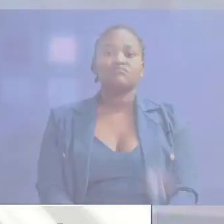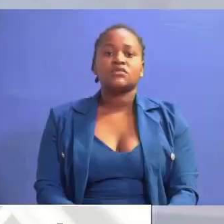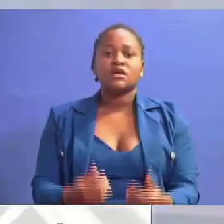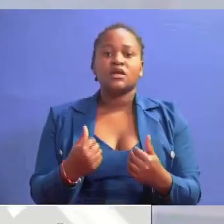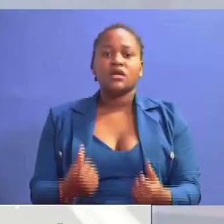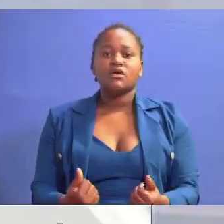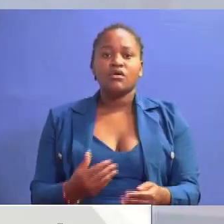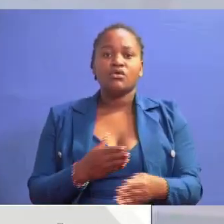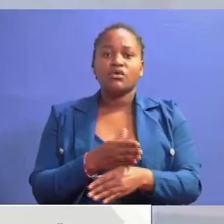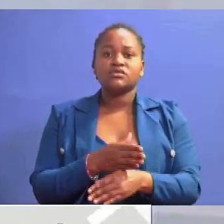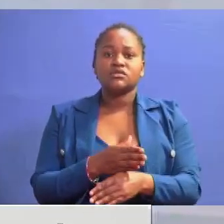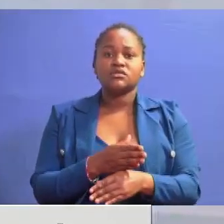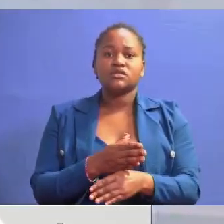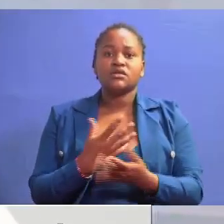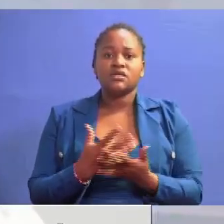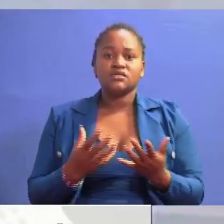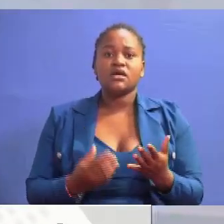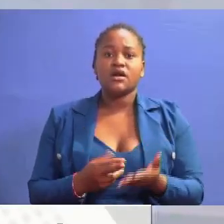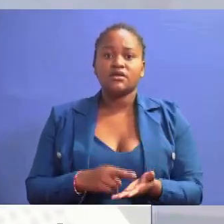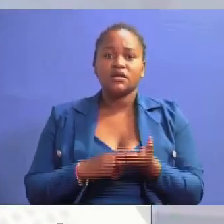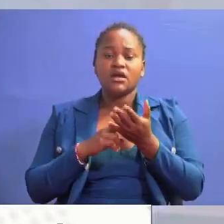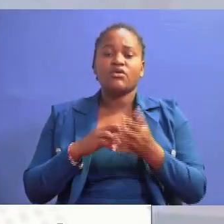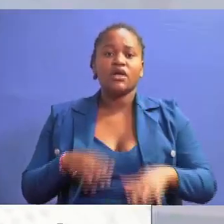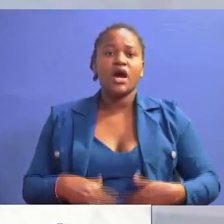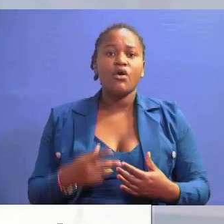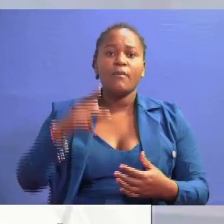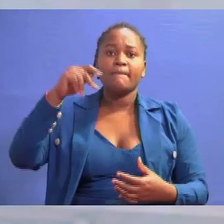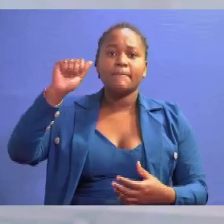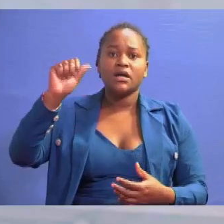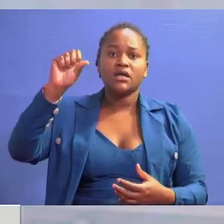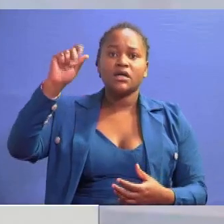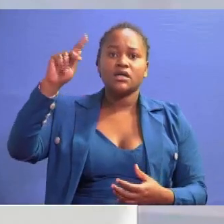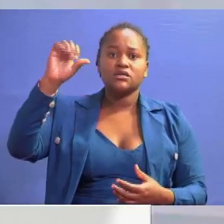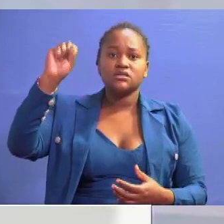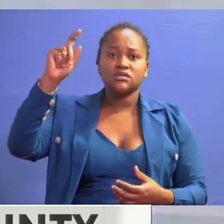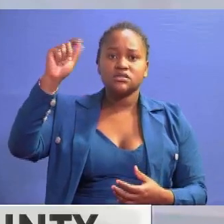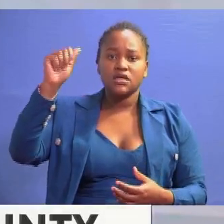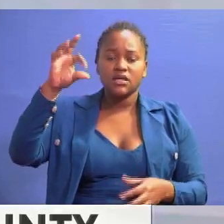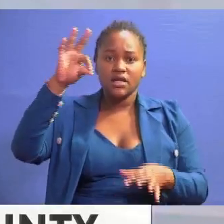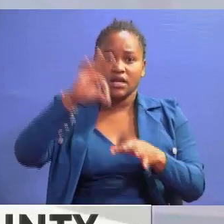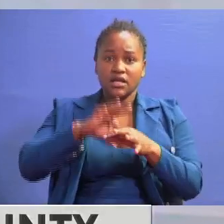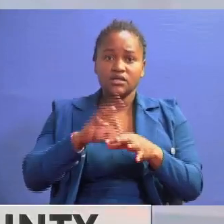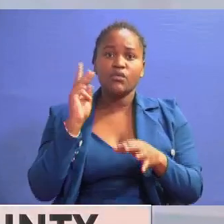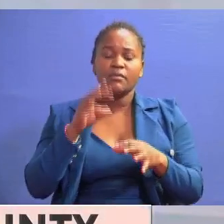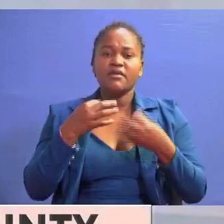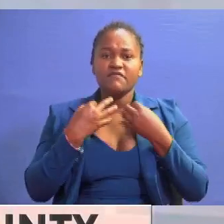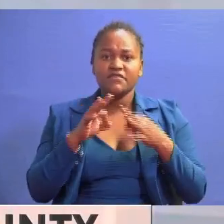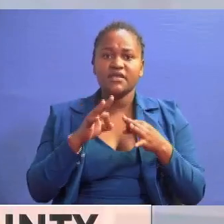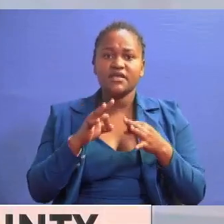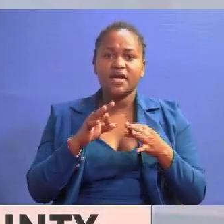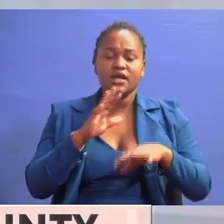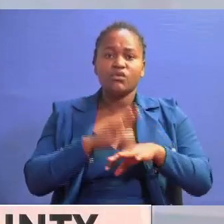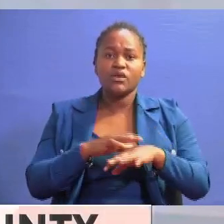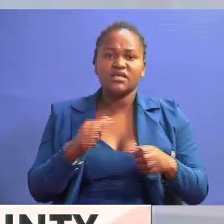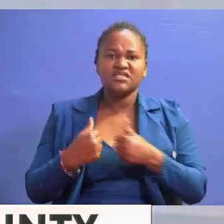Now, across our borders, concerns are rising over whether Pakistan's February 8 general elections will be free and fair